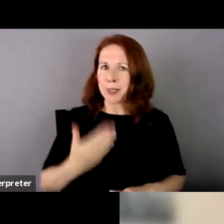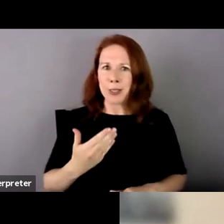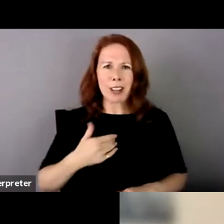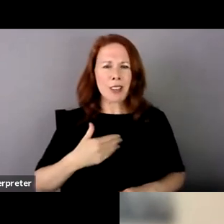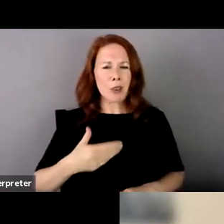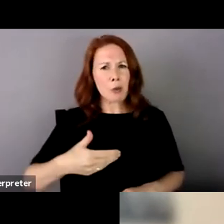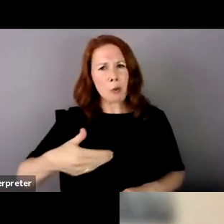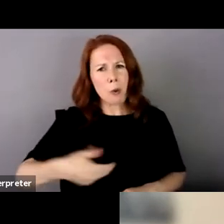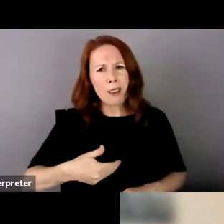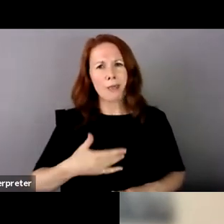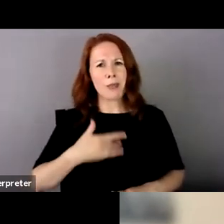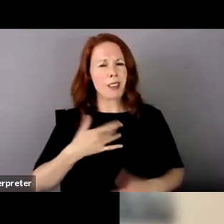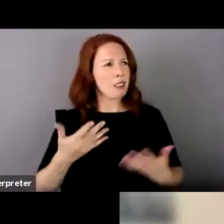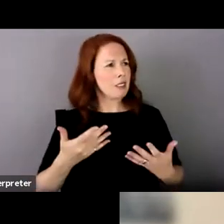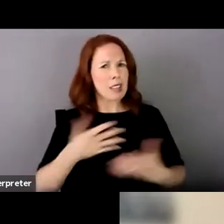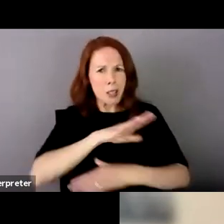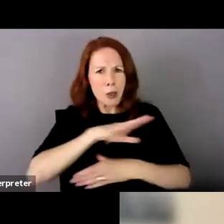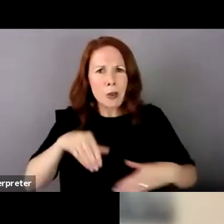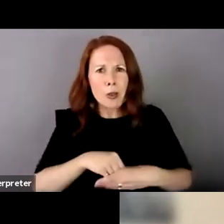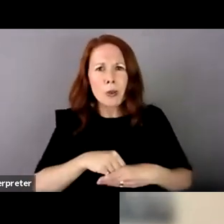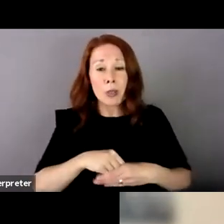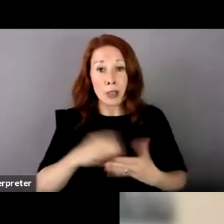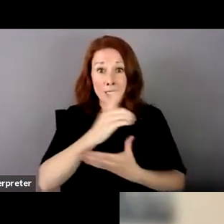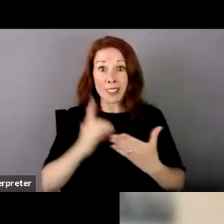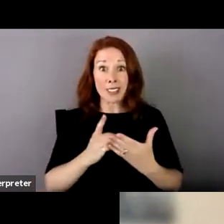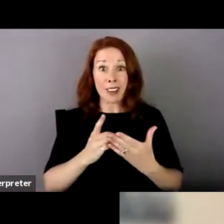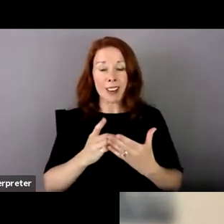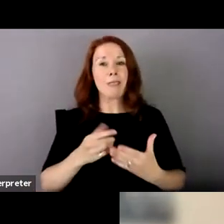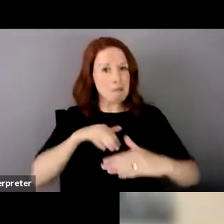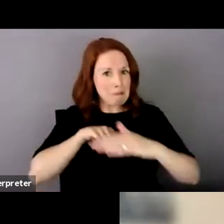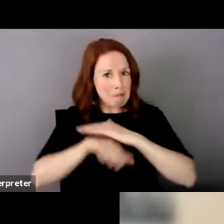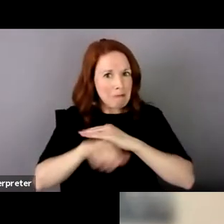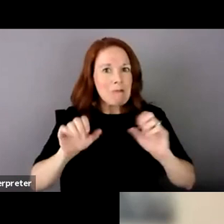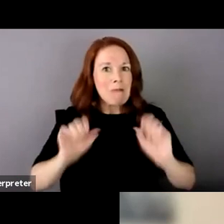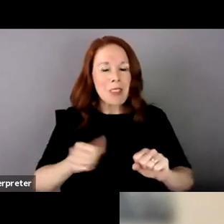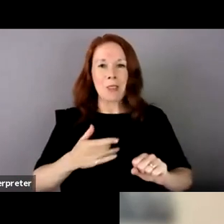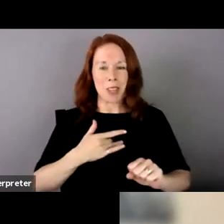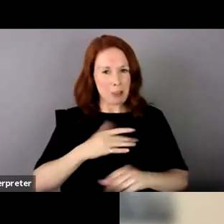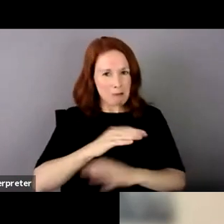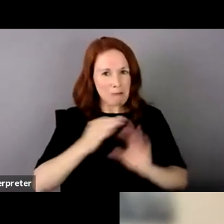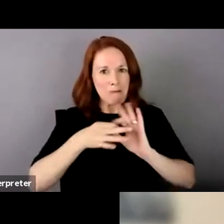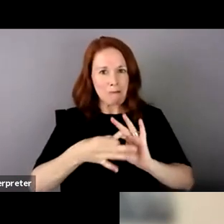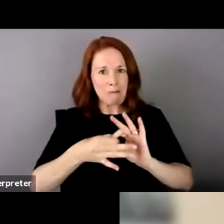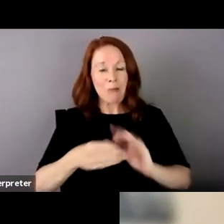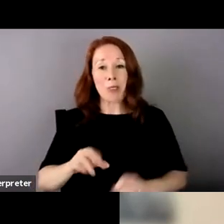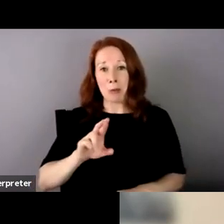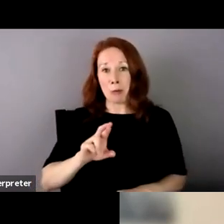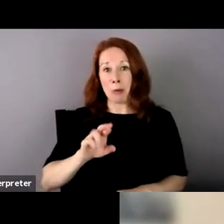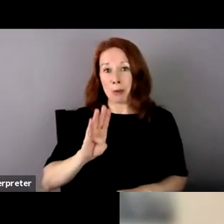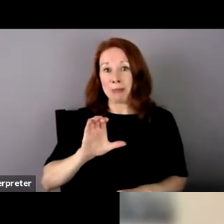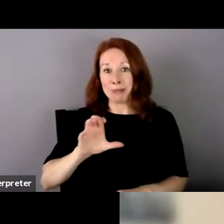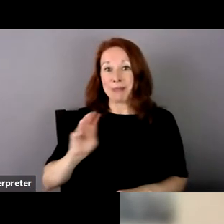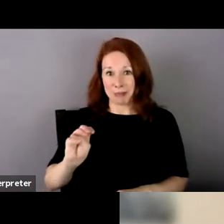welcome. You're not excluded naturally by the design. So I'm sure the BC Museum agrees, and Kim, you've spoken to